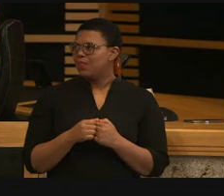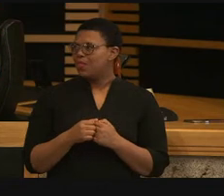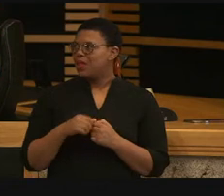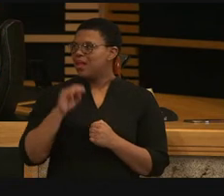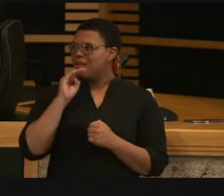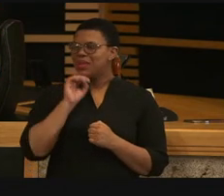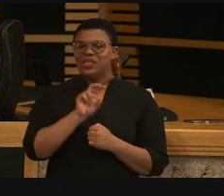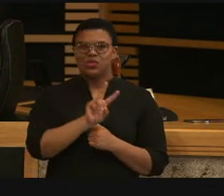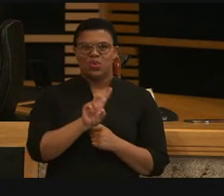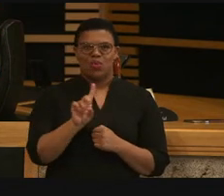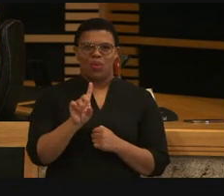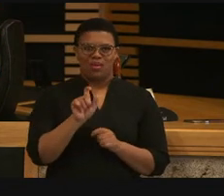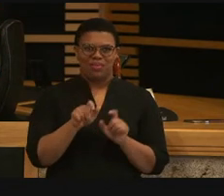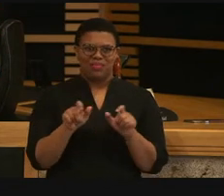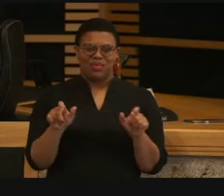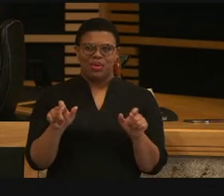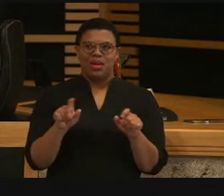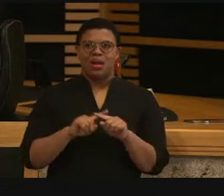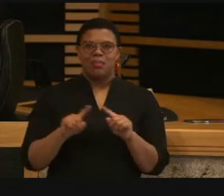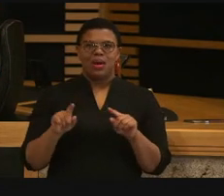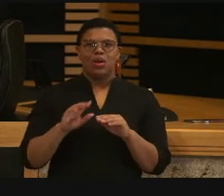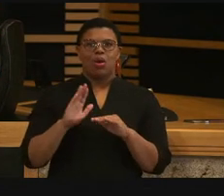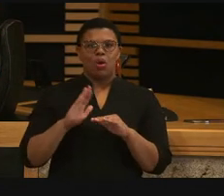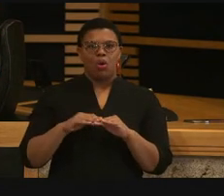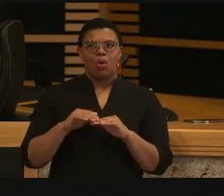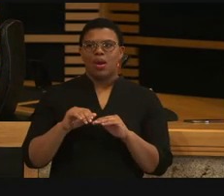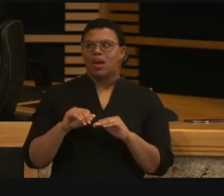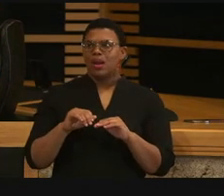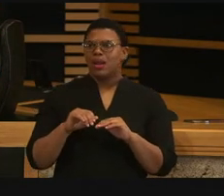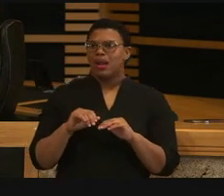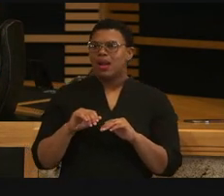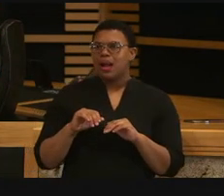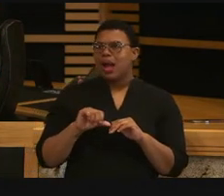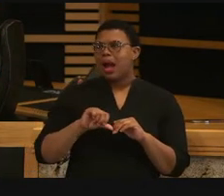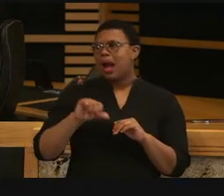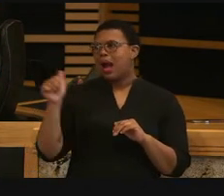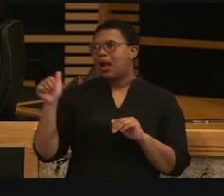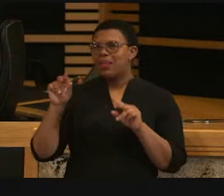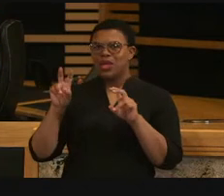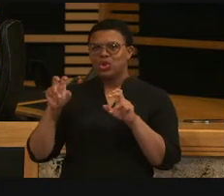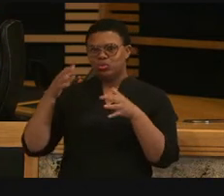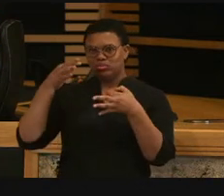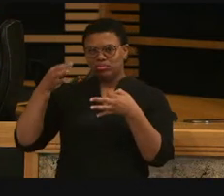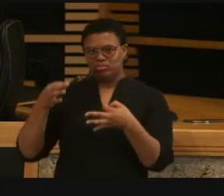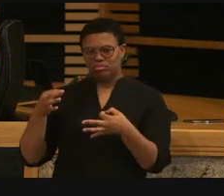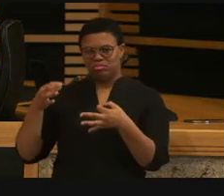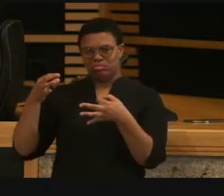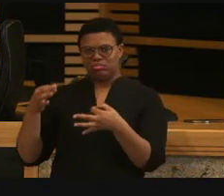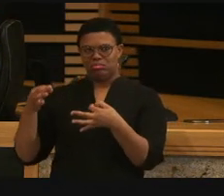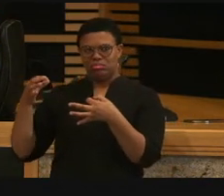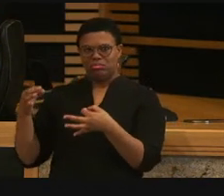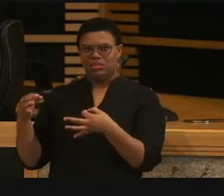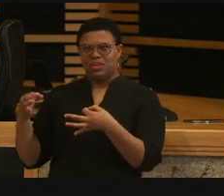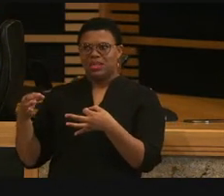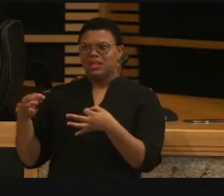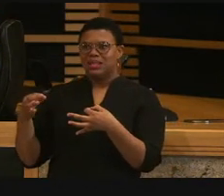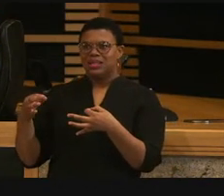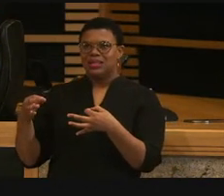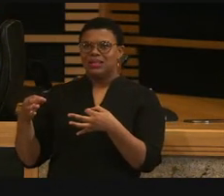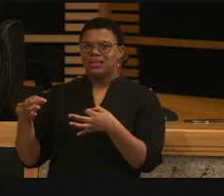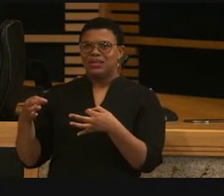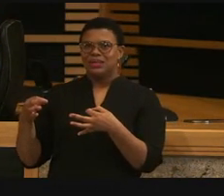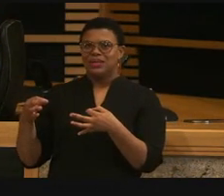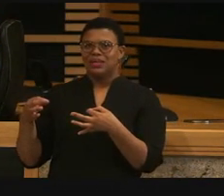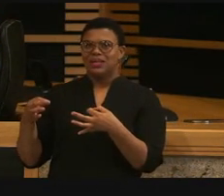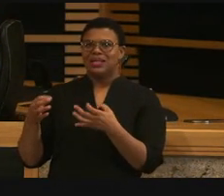21. But on all issues that are pertaining to decisions that we must take, such now is